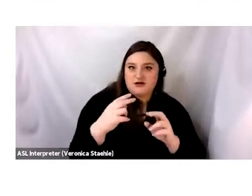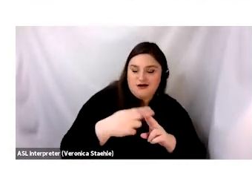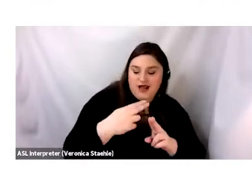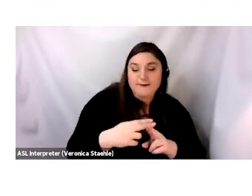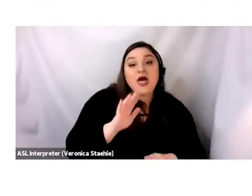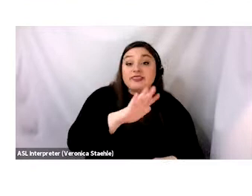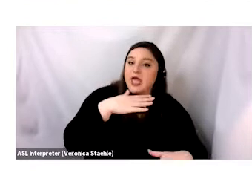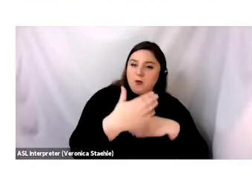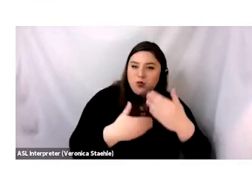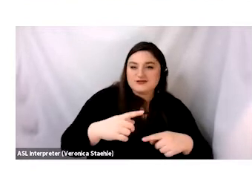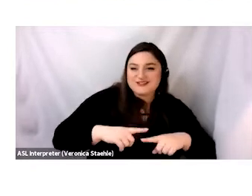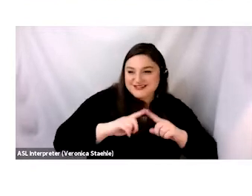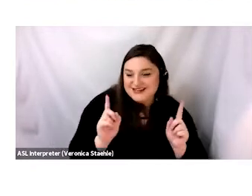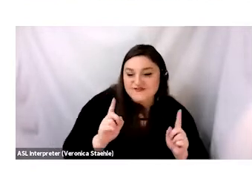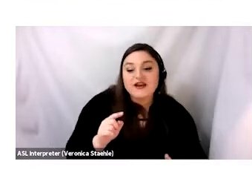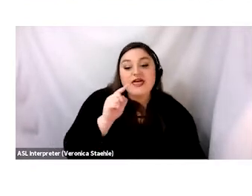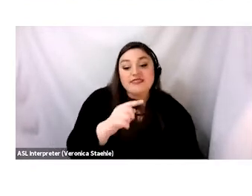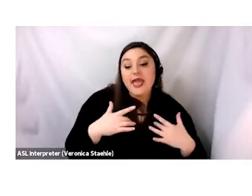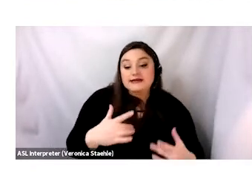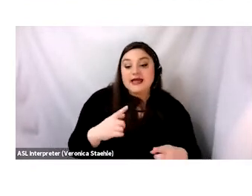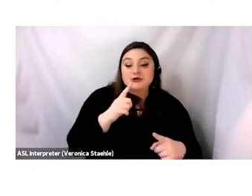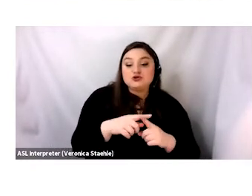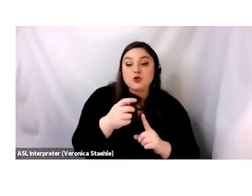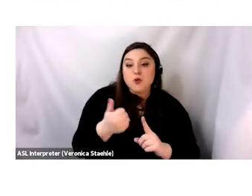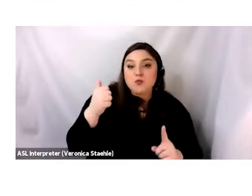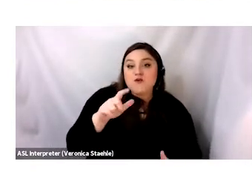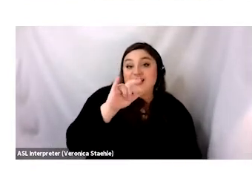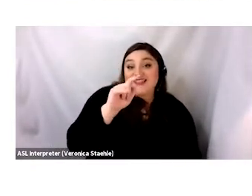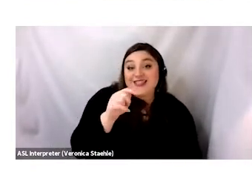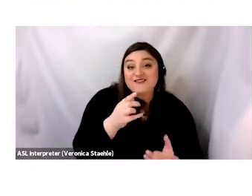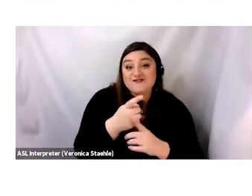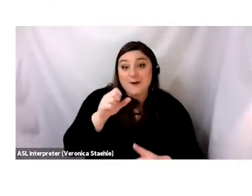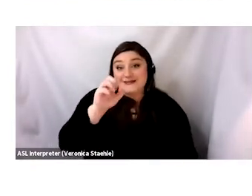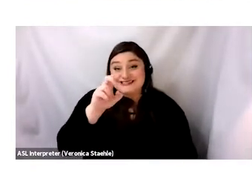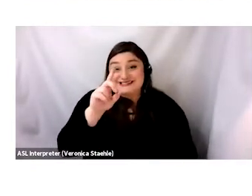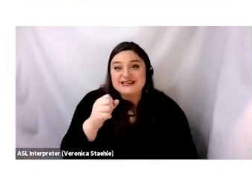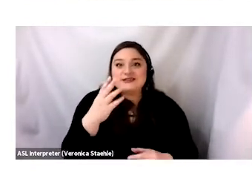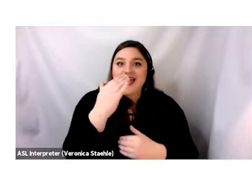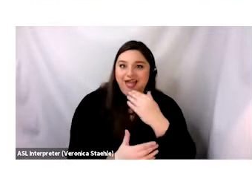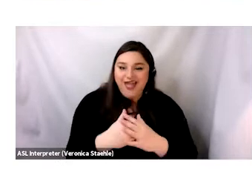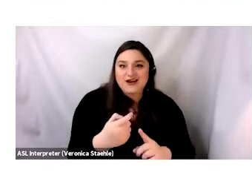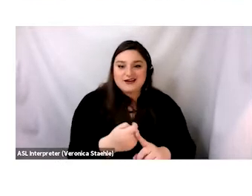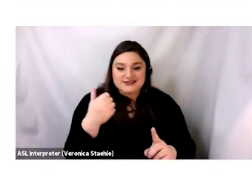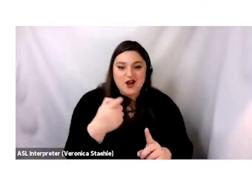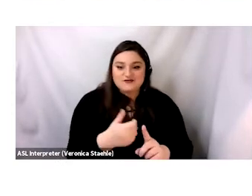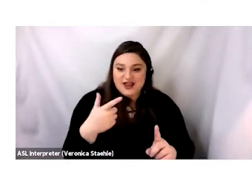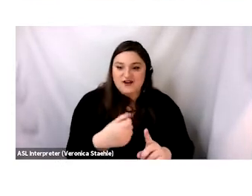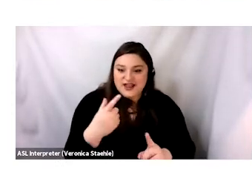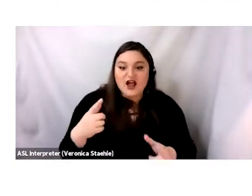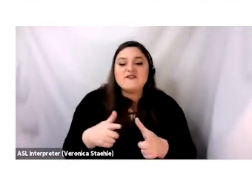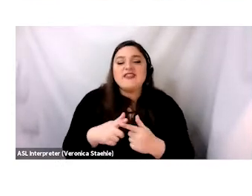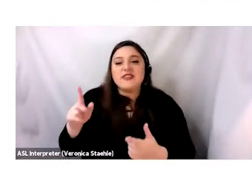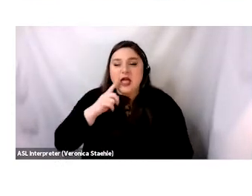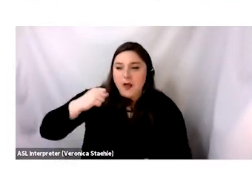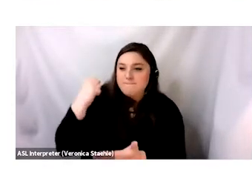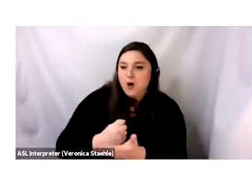separated the lint from the seeds by hand. They then beat it using like a mortar or something that they was strong and hard